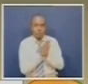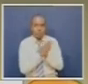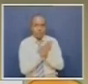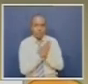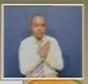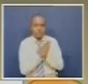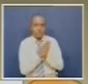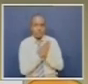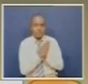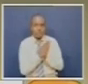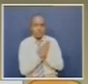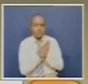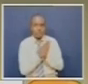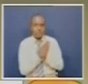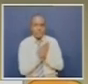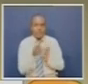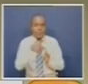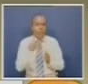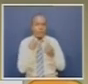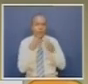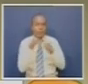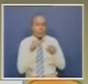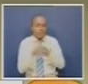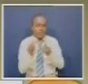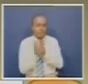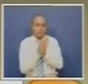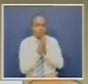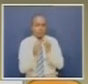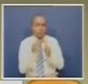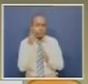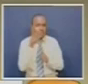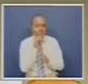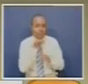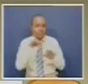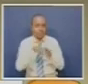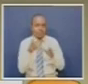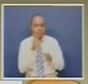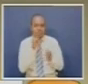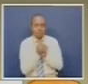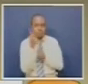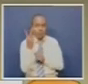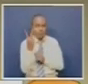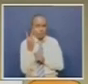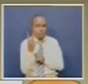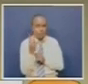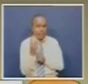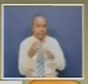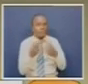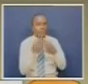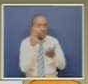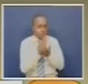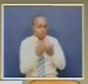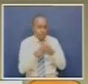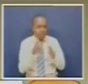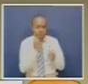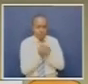Hussein. We are talking about the same script that we saw in 2012. Indeed, it started in 2011.